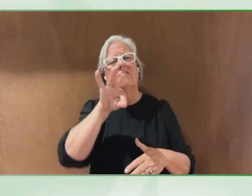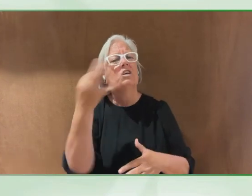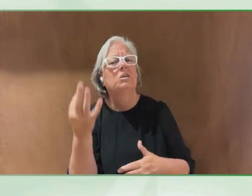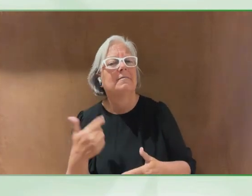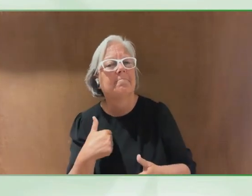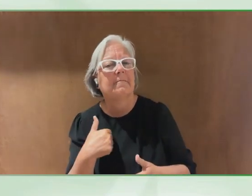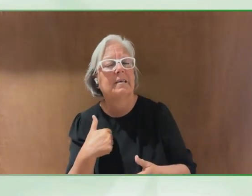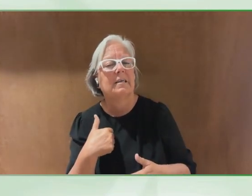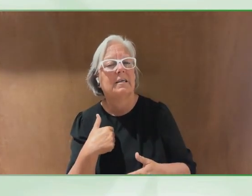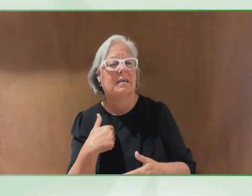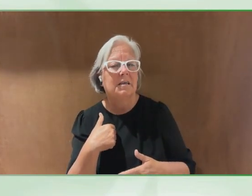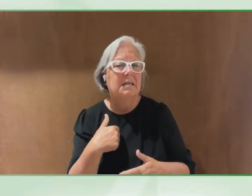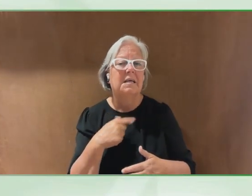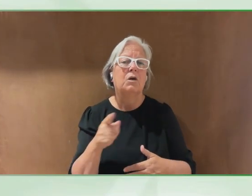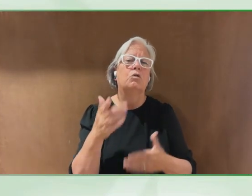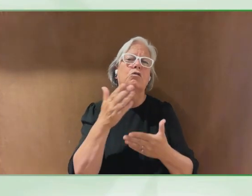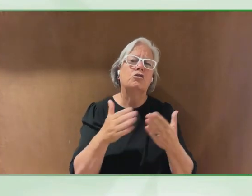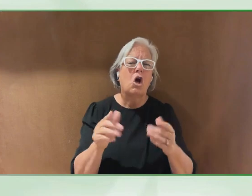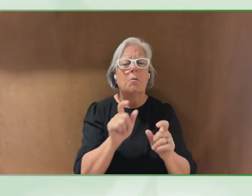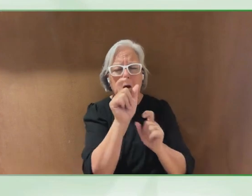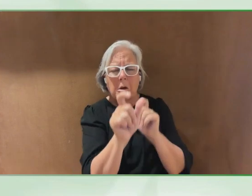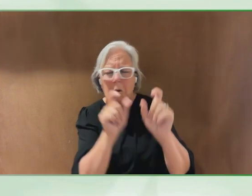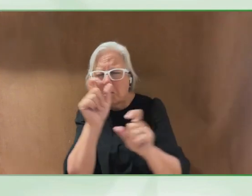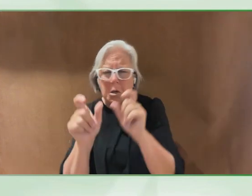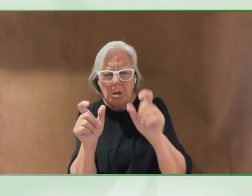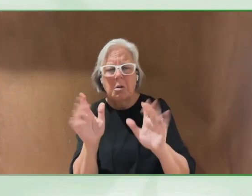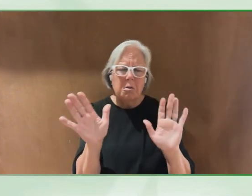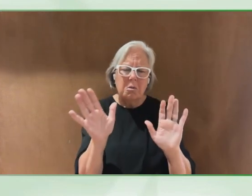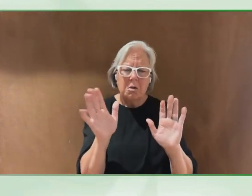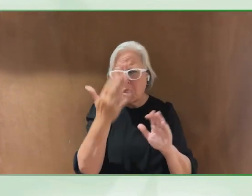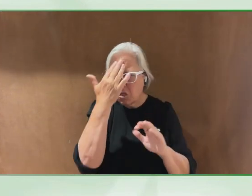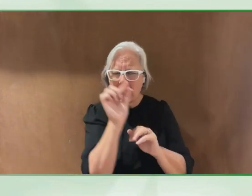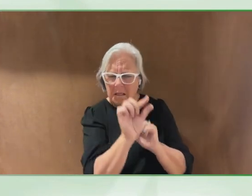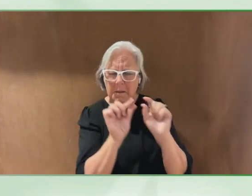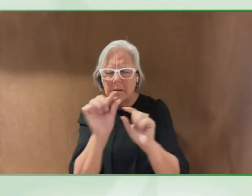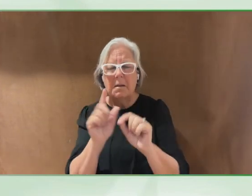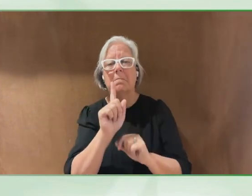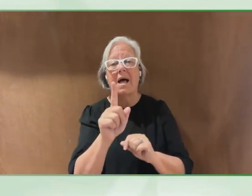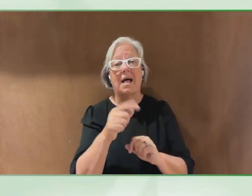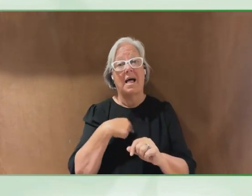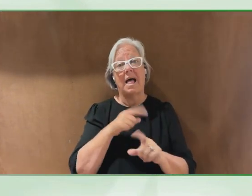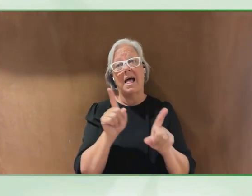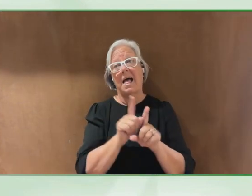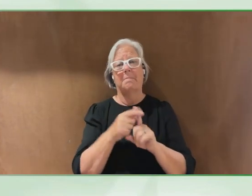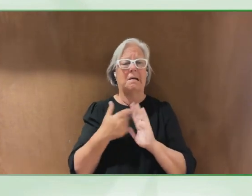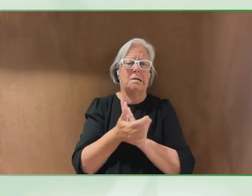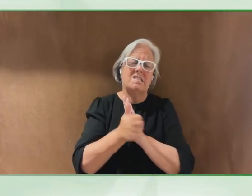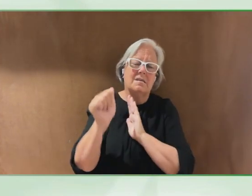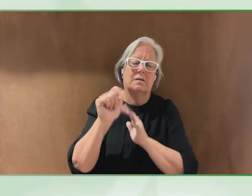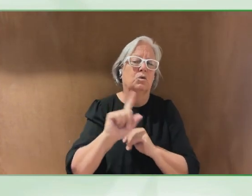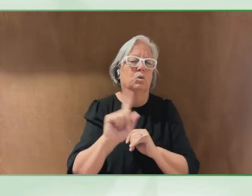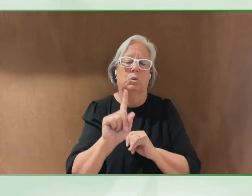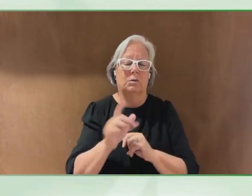some terminology, some vocabulary, but I'm not fluent in French. In Canada, we have something called